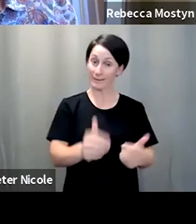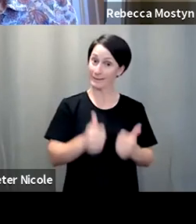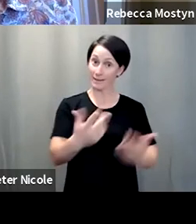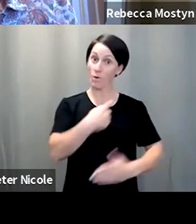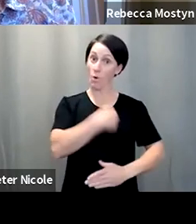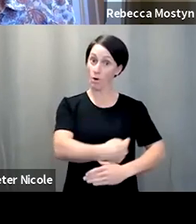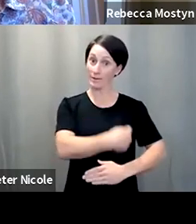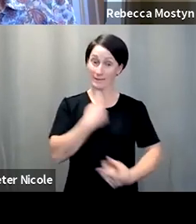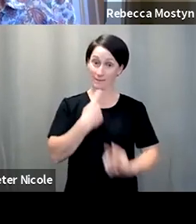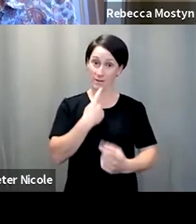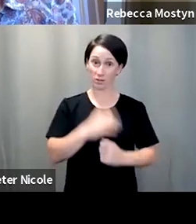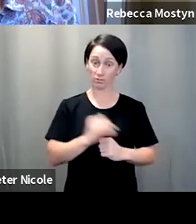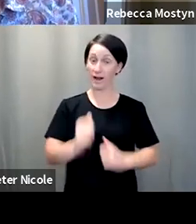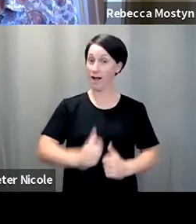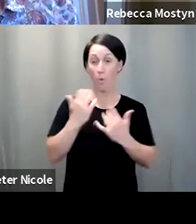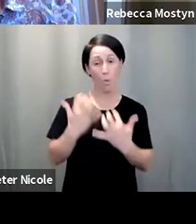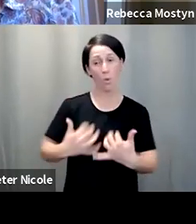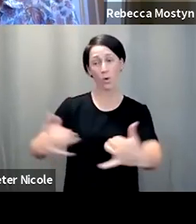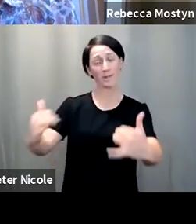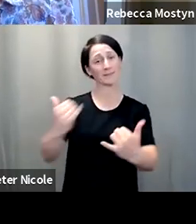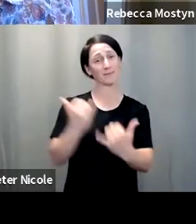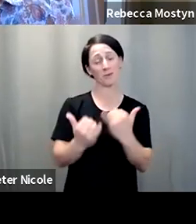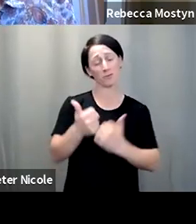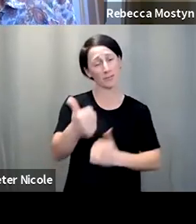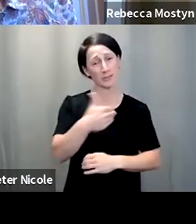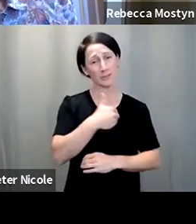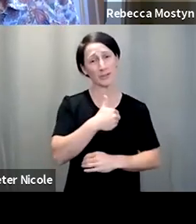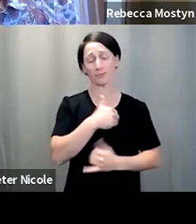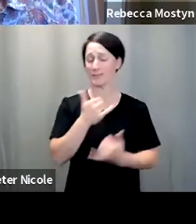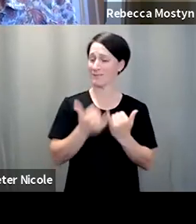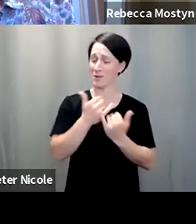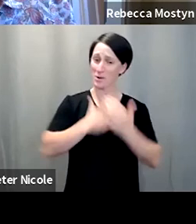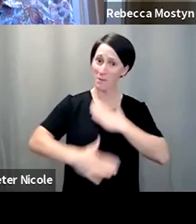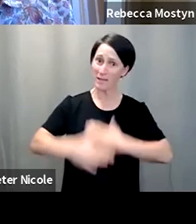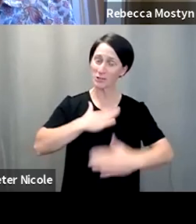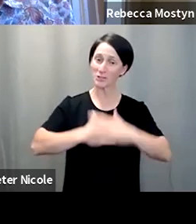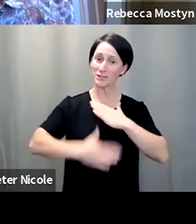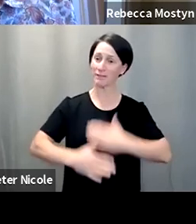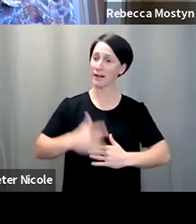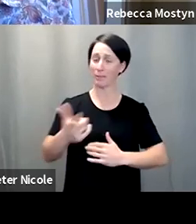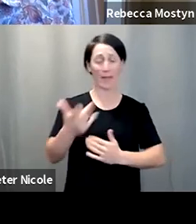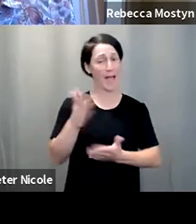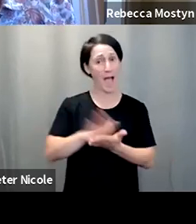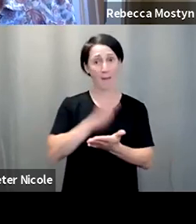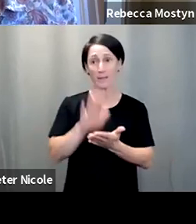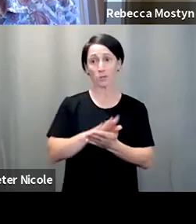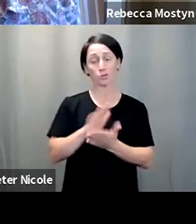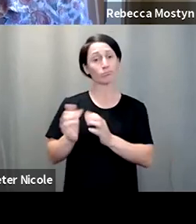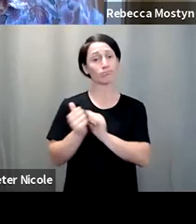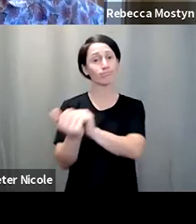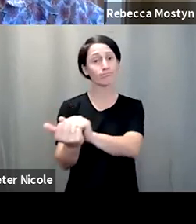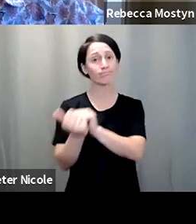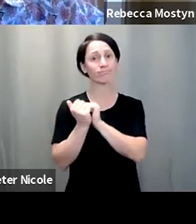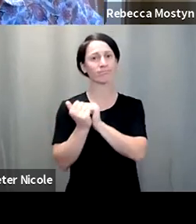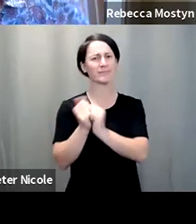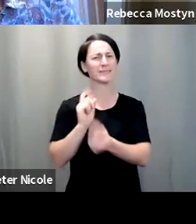have been so generous and patient and willing to work with us. And they're, I sometimes wonder how long